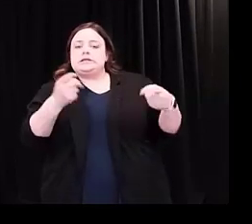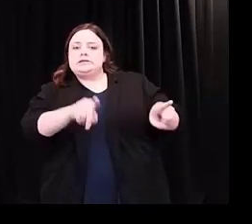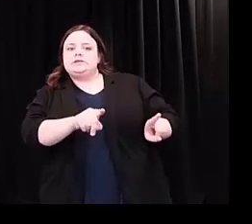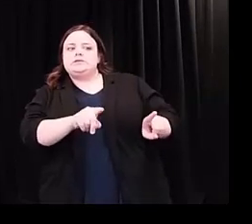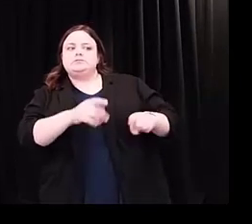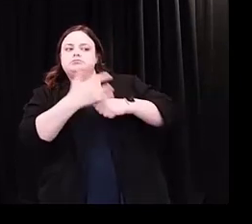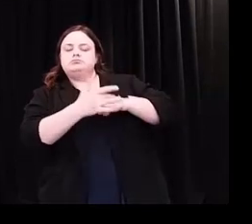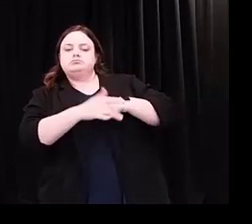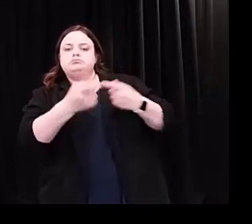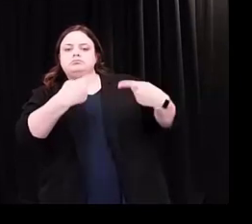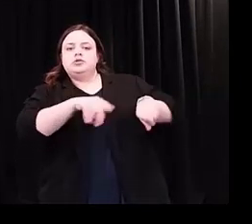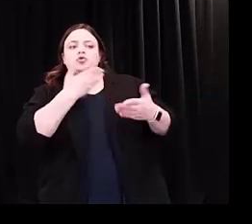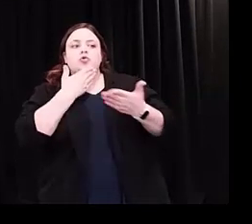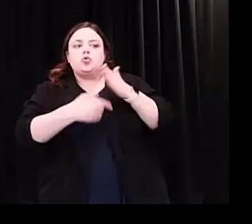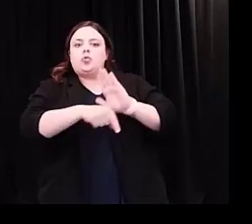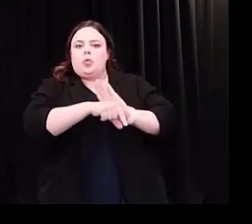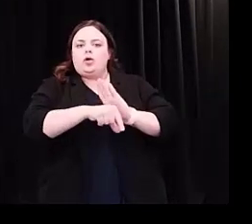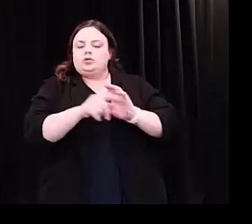out there.